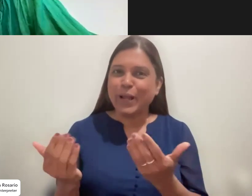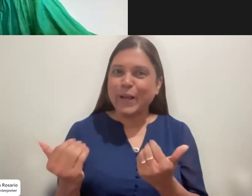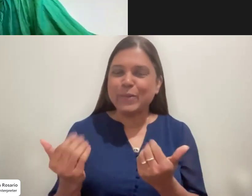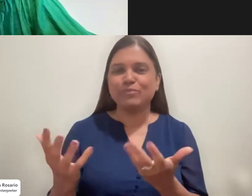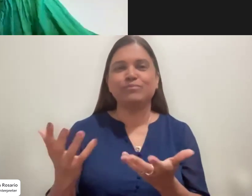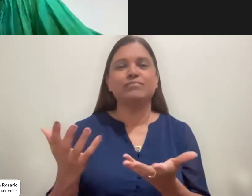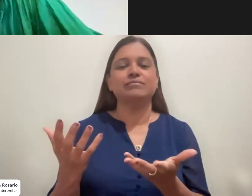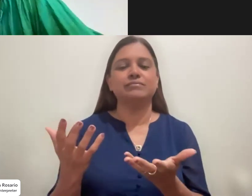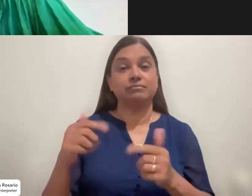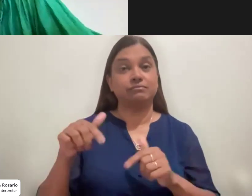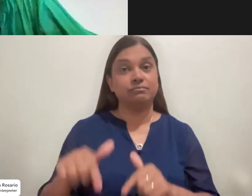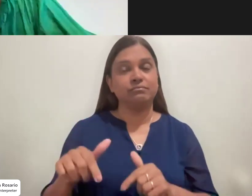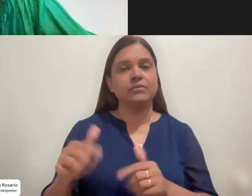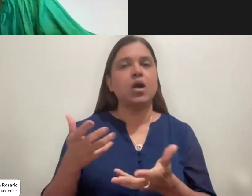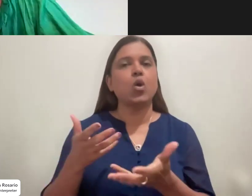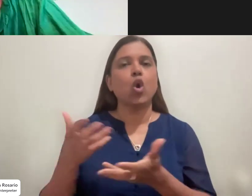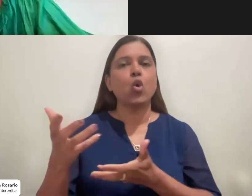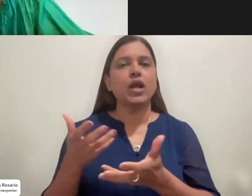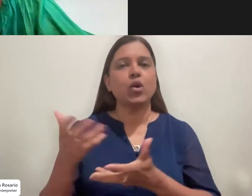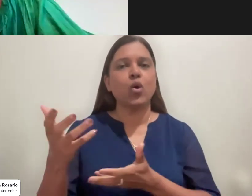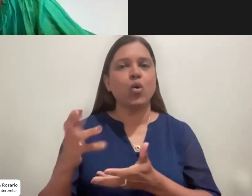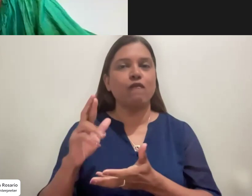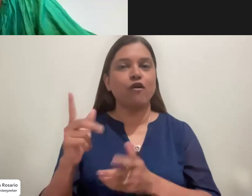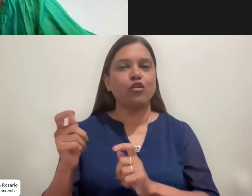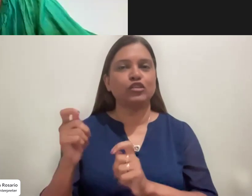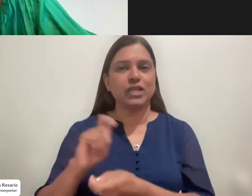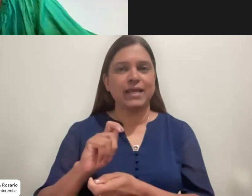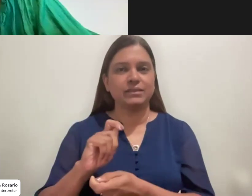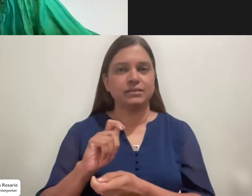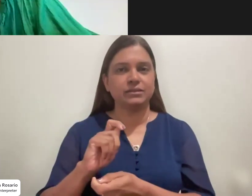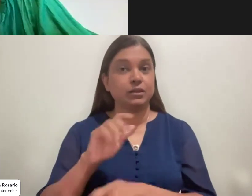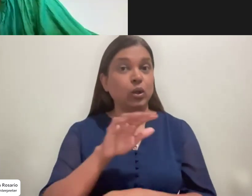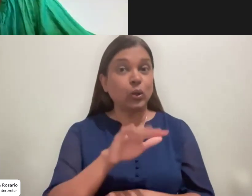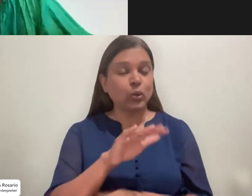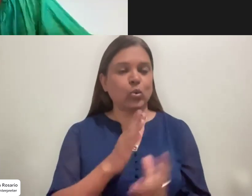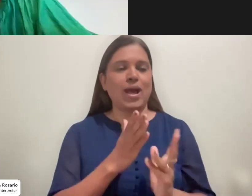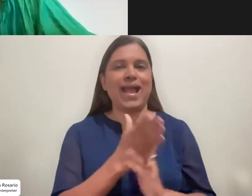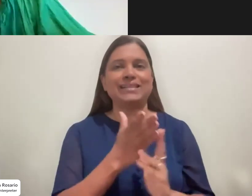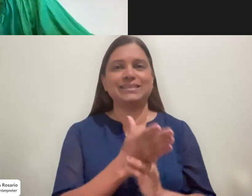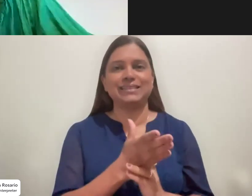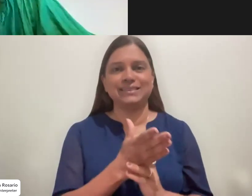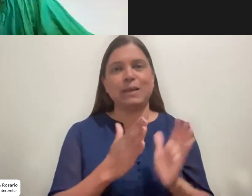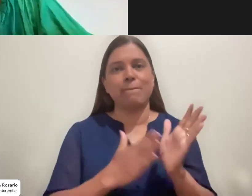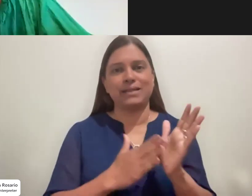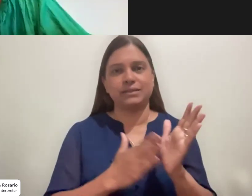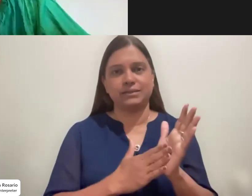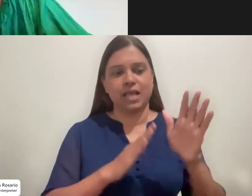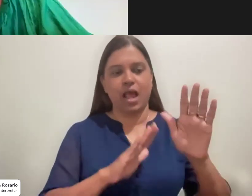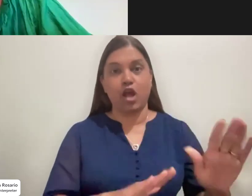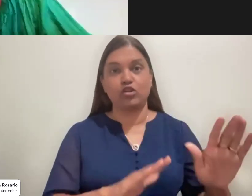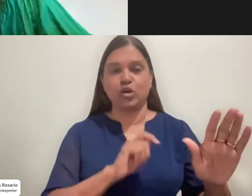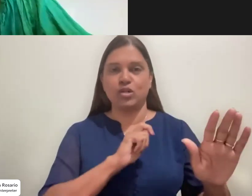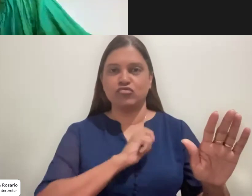for Change, a webinar series that Access Matters Aotearoa Trust brings to you with